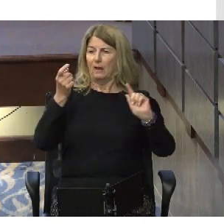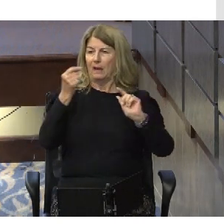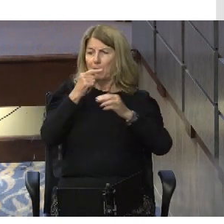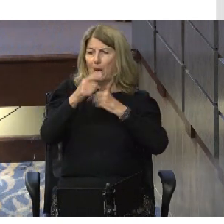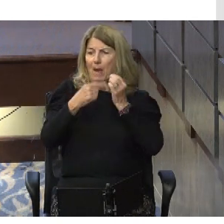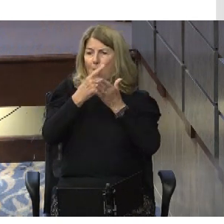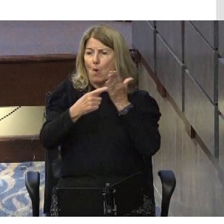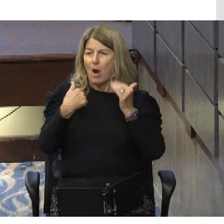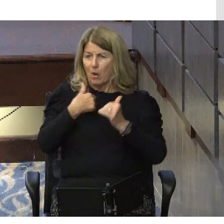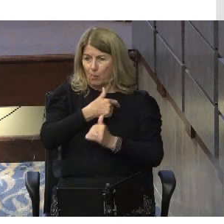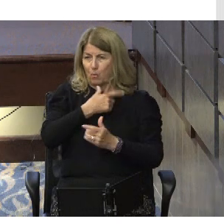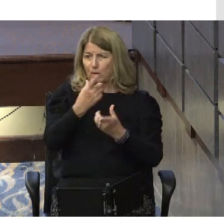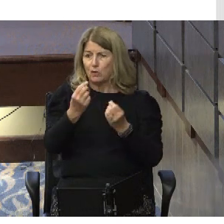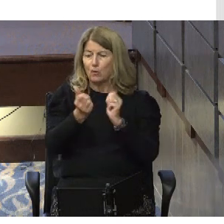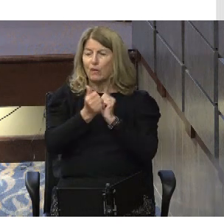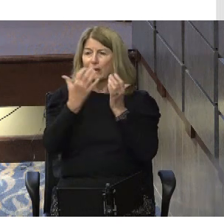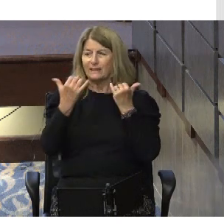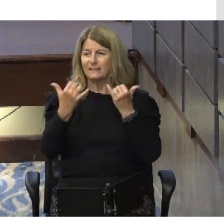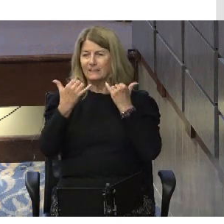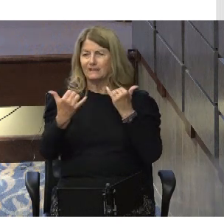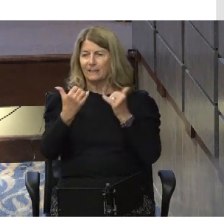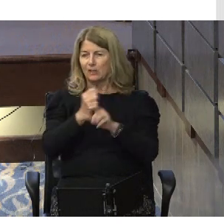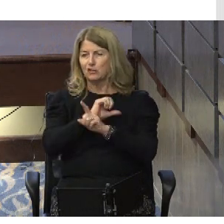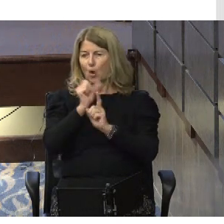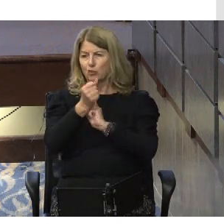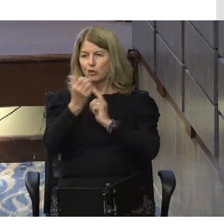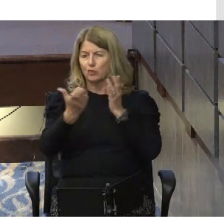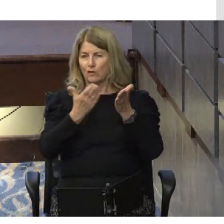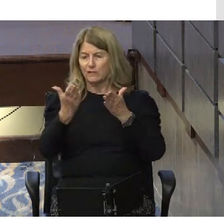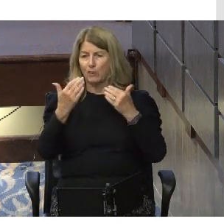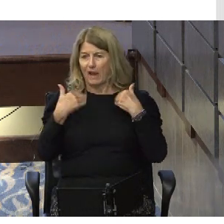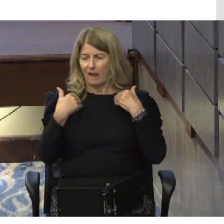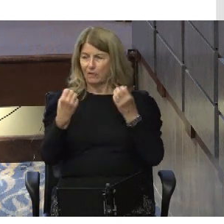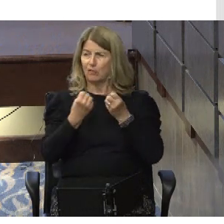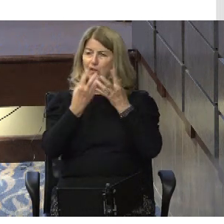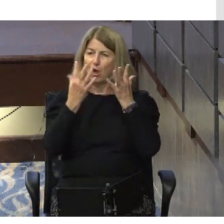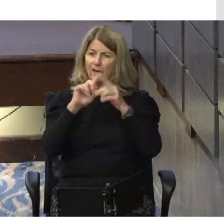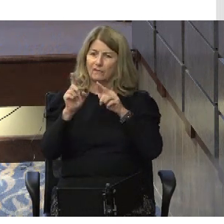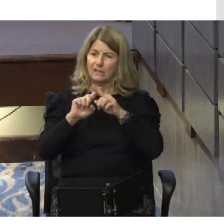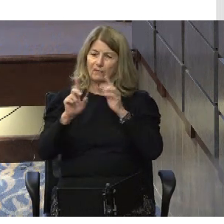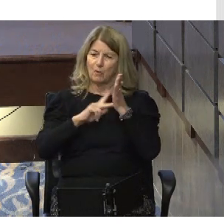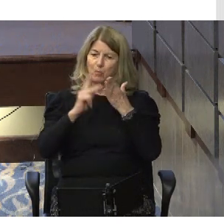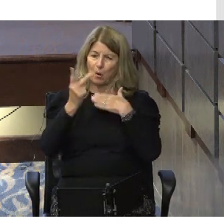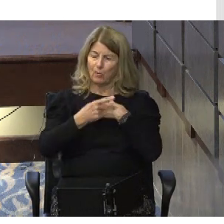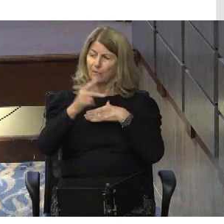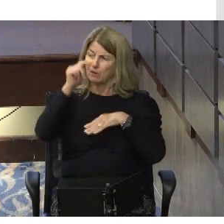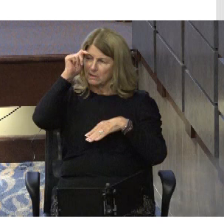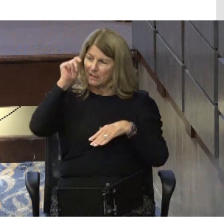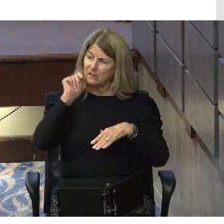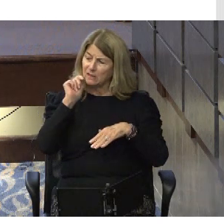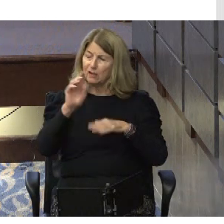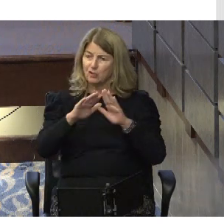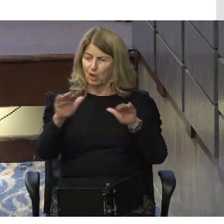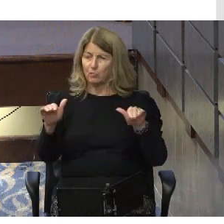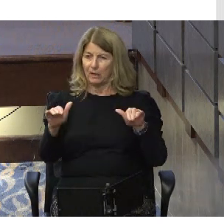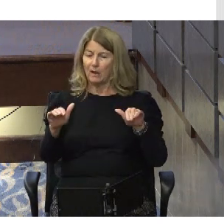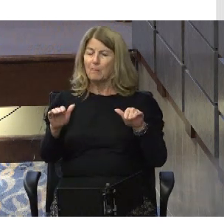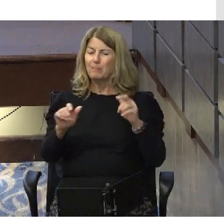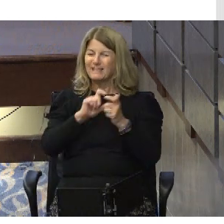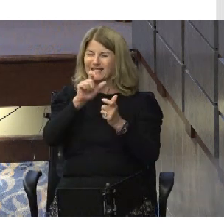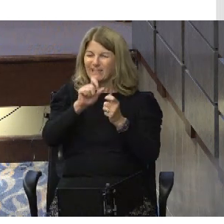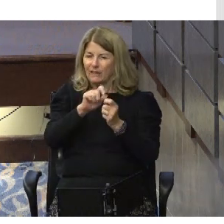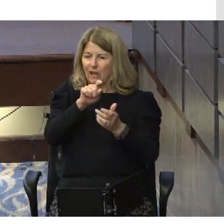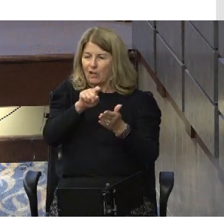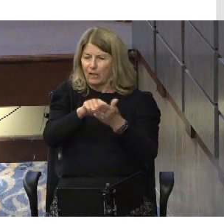with our existing social services. We have lots of different kinds of programs, after-school programs for teenagers and children, but specifically for this particular